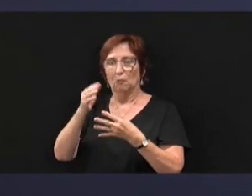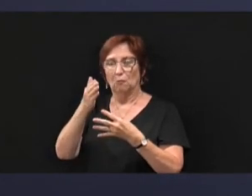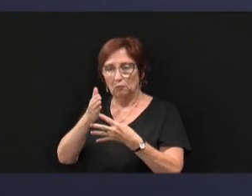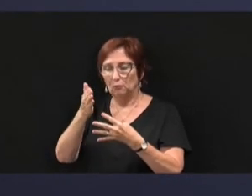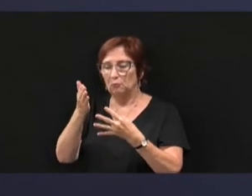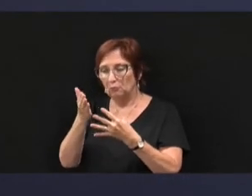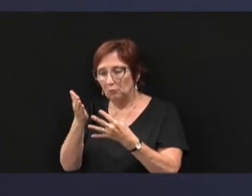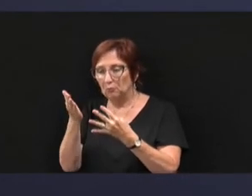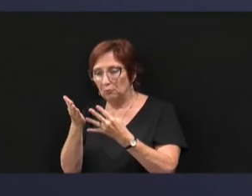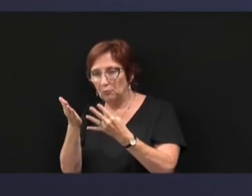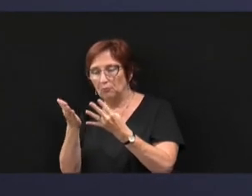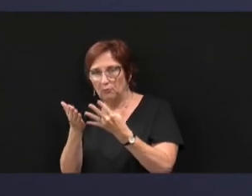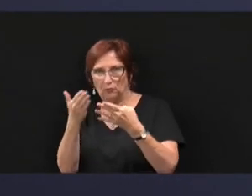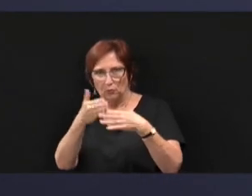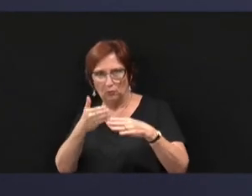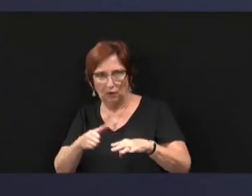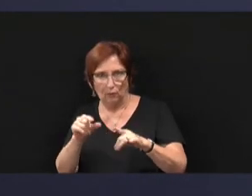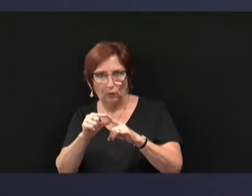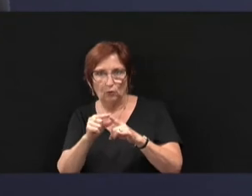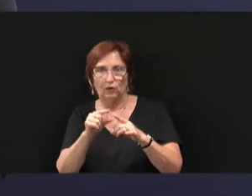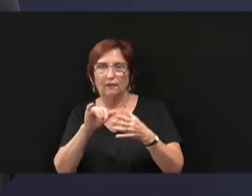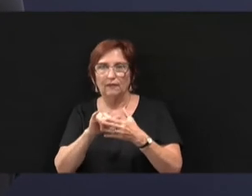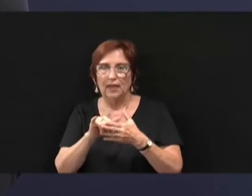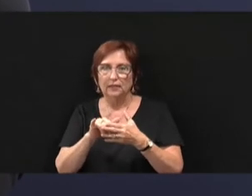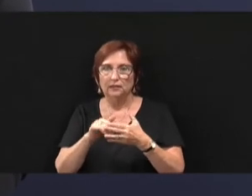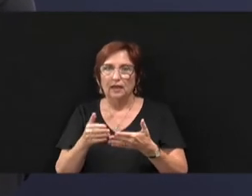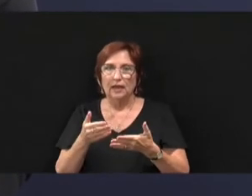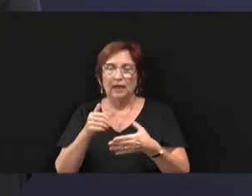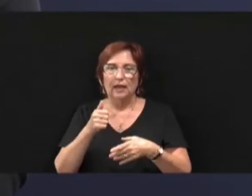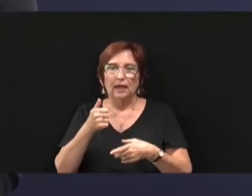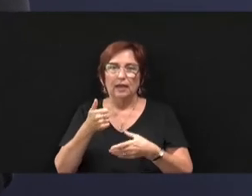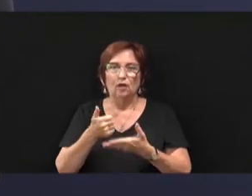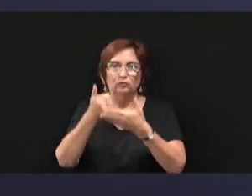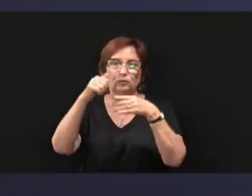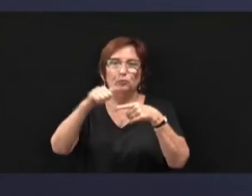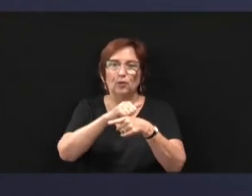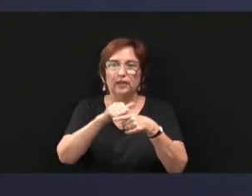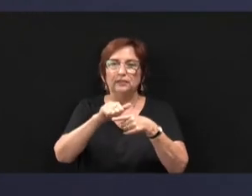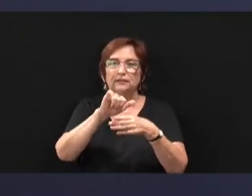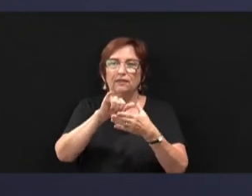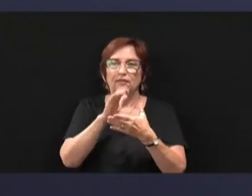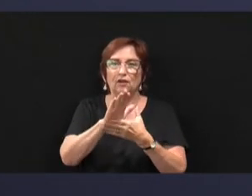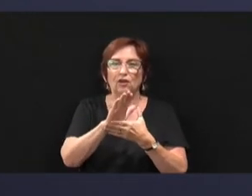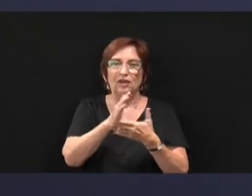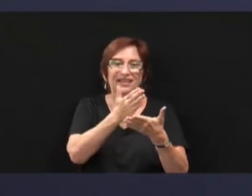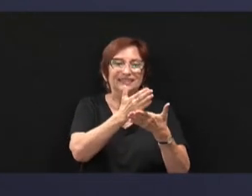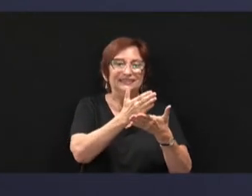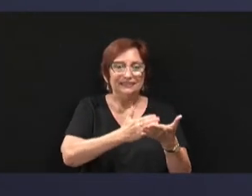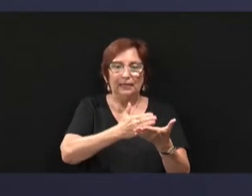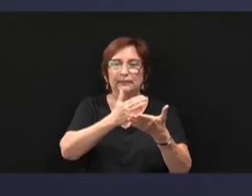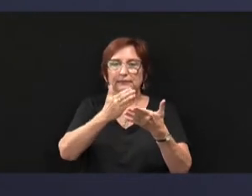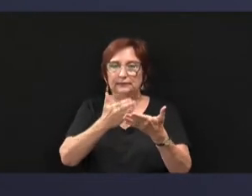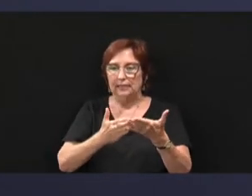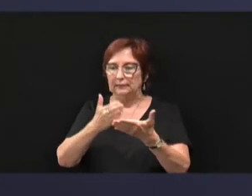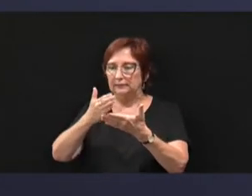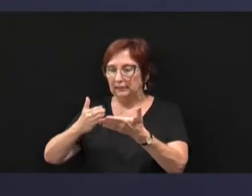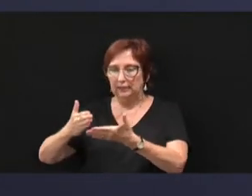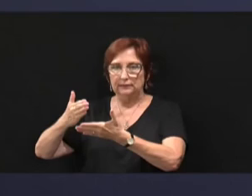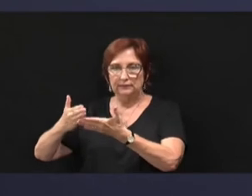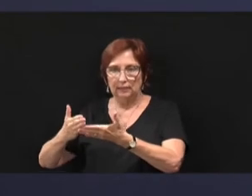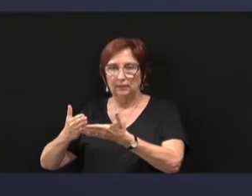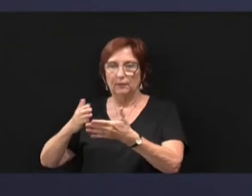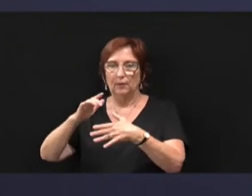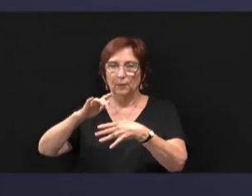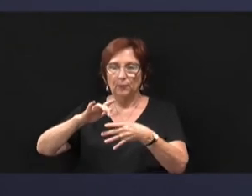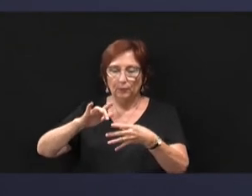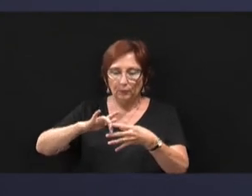to practice their segmenting. And when you begin to teach